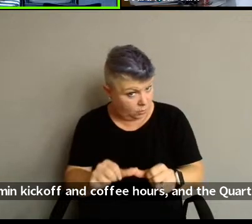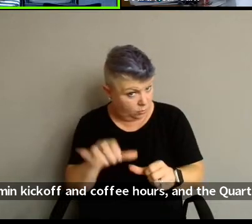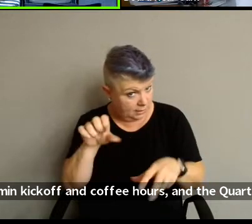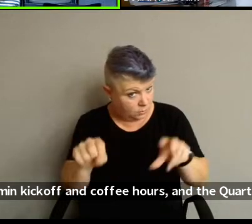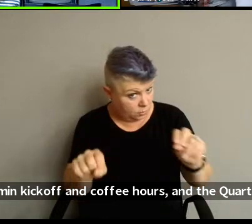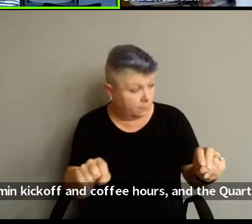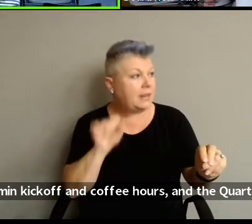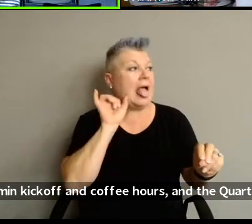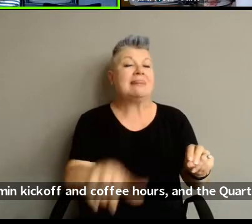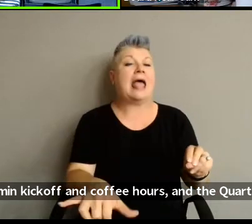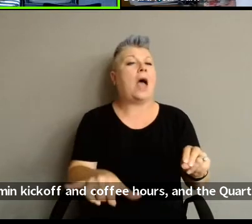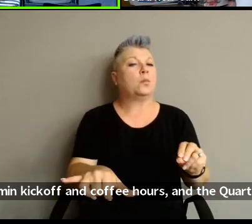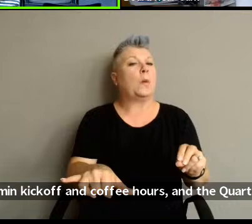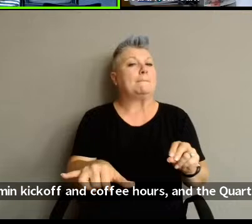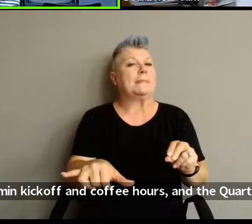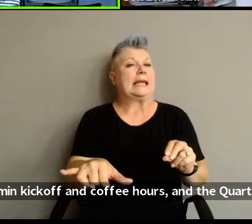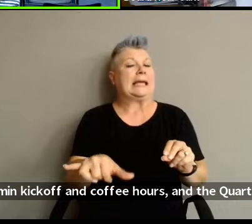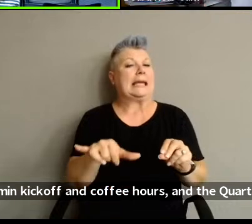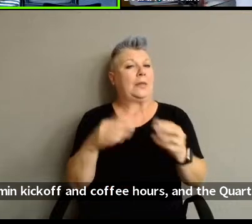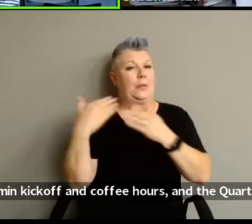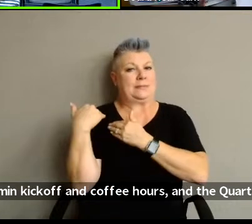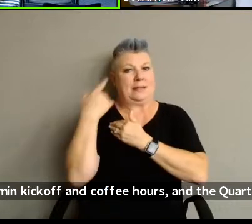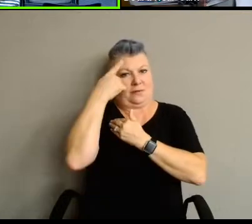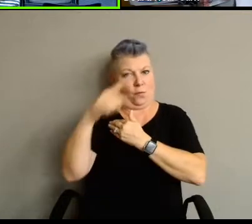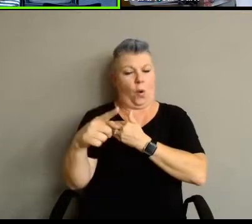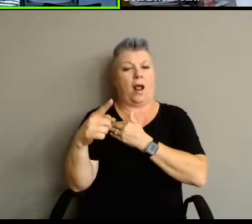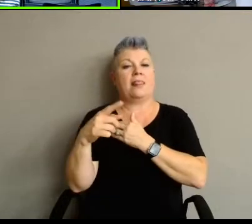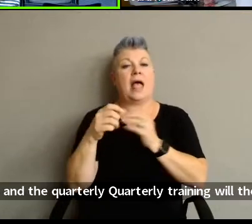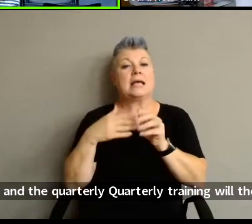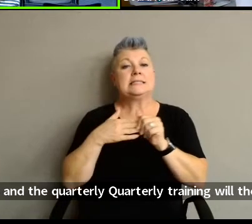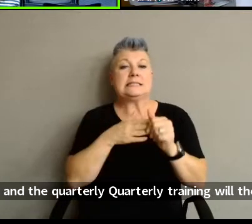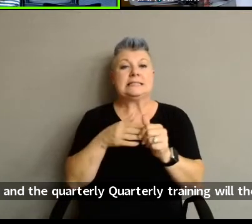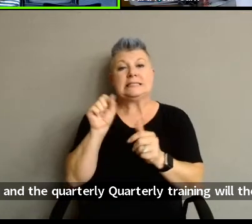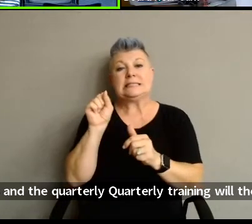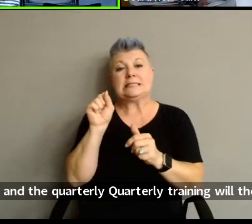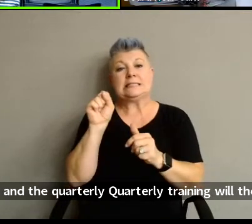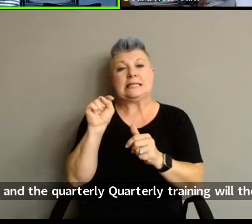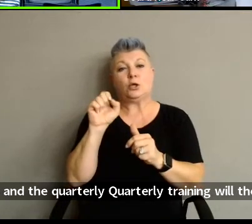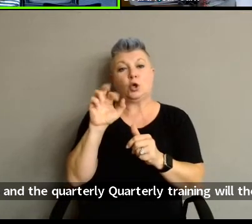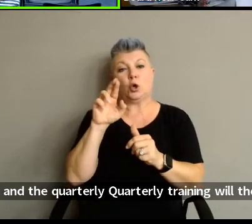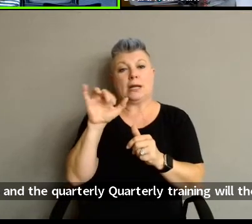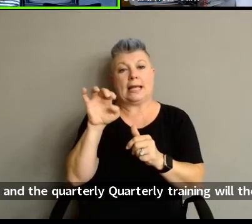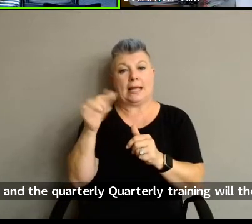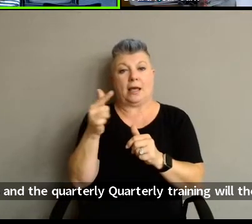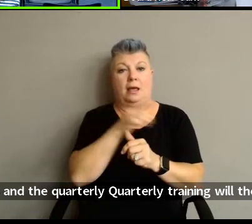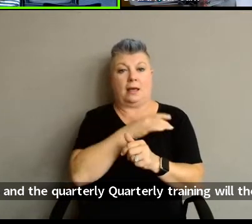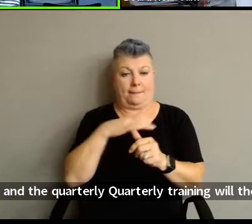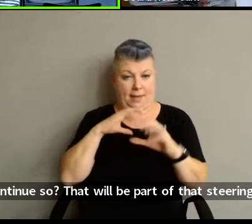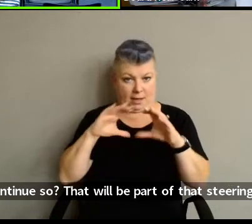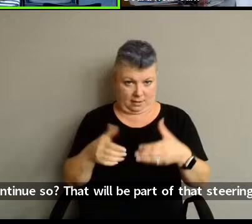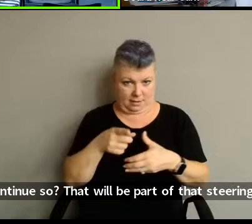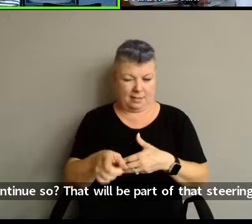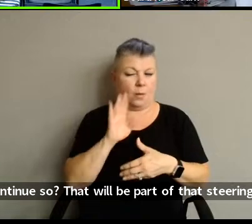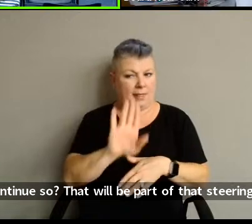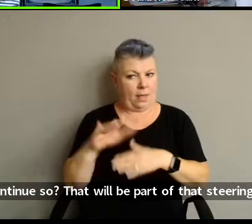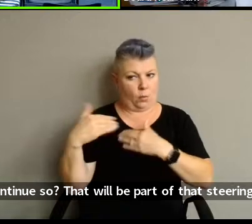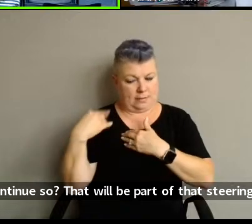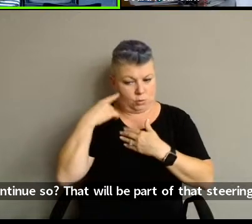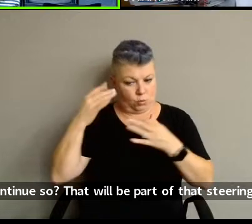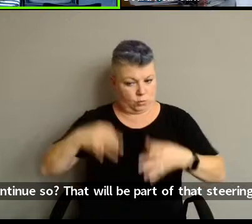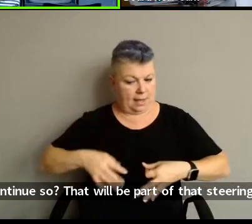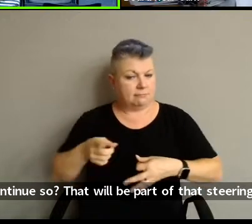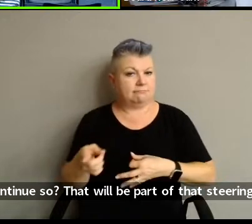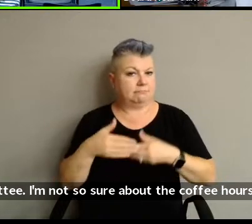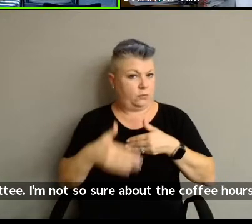Okay. I'm not so sure about the coffee hours, but definitely the admin assistant kickoff. We plan to do that.